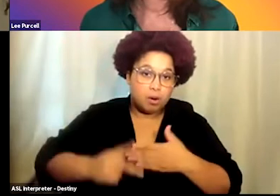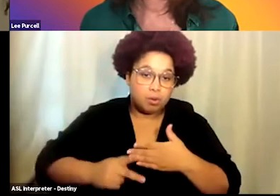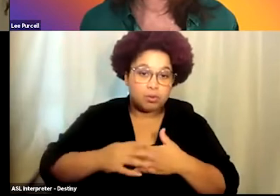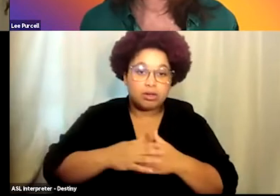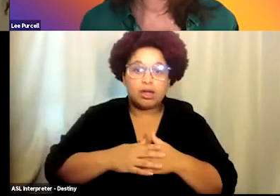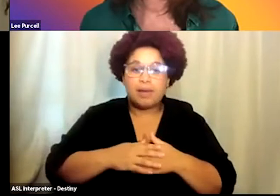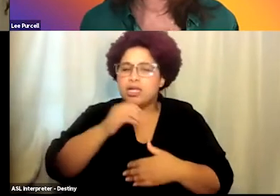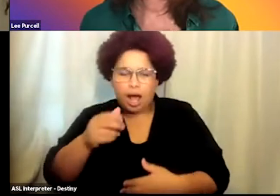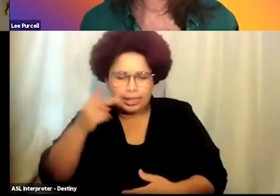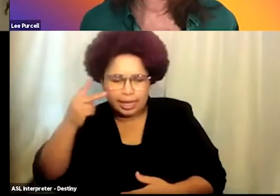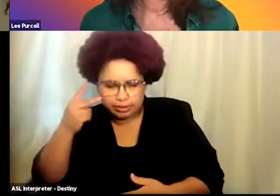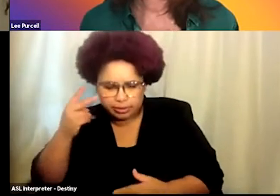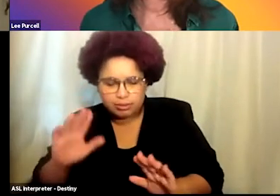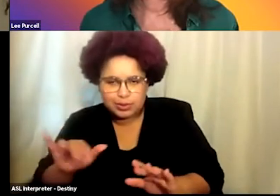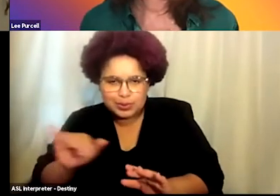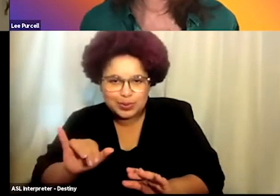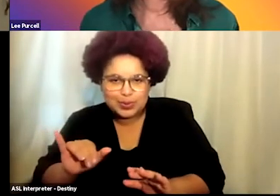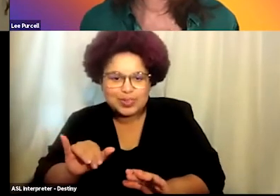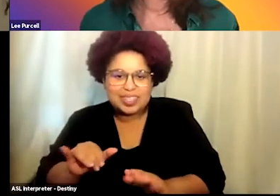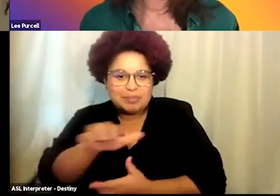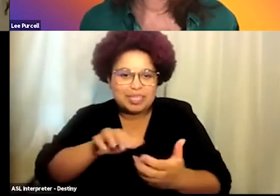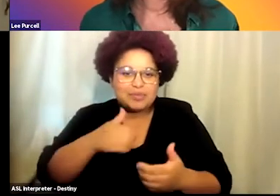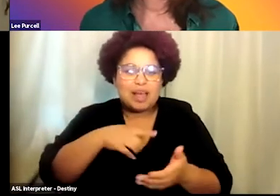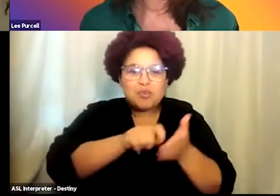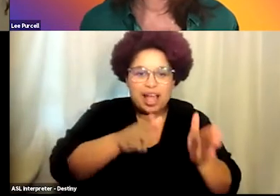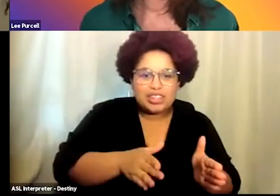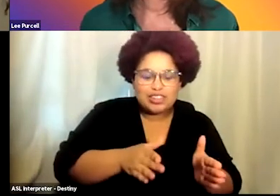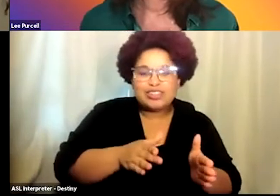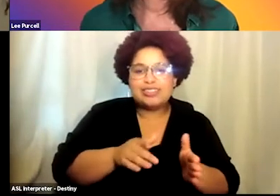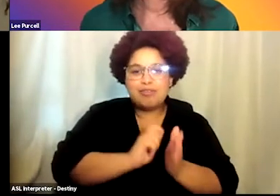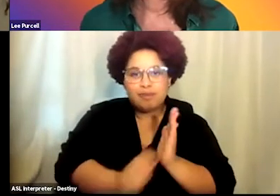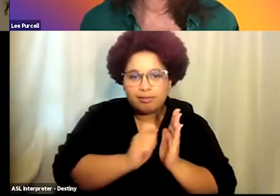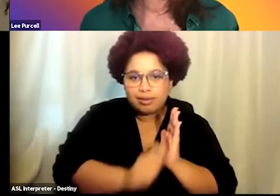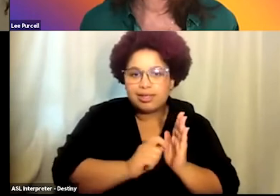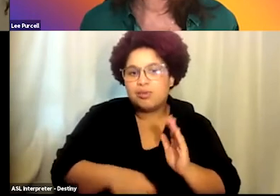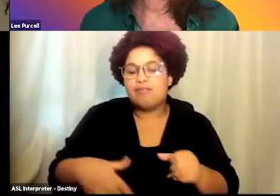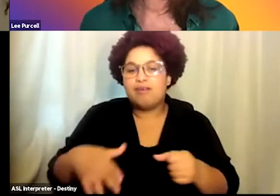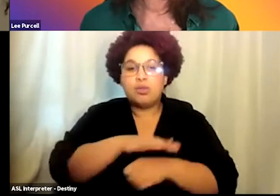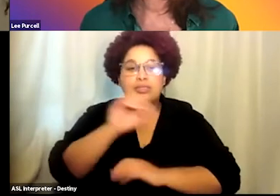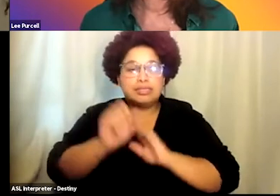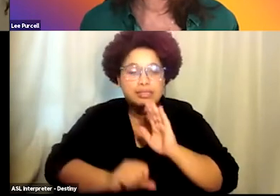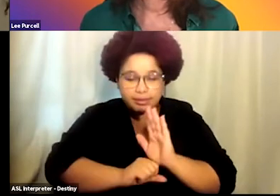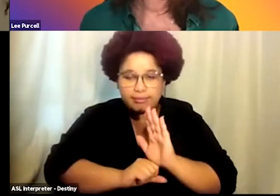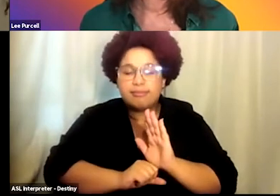has non-native. So we have writers that write, and there's a whole season, and